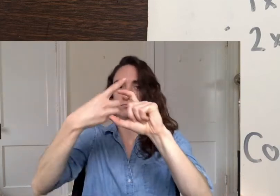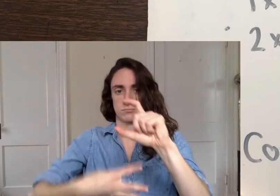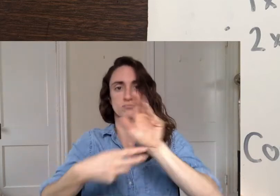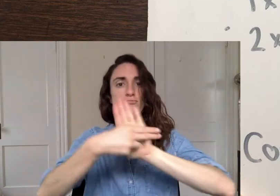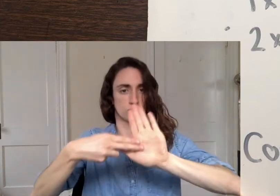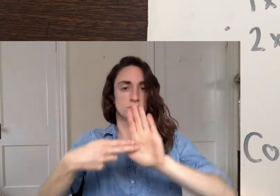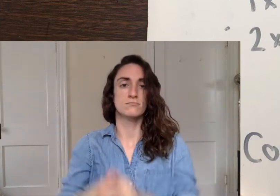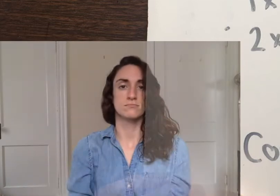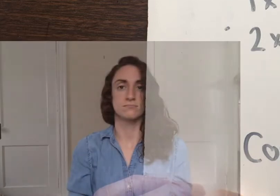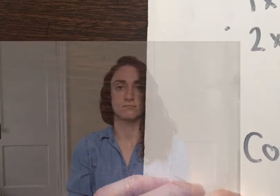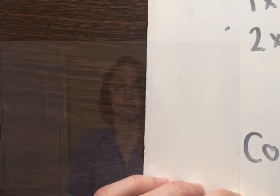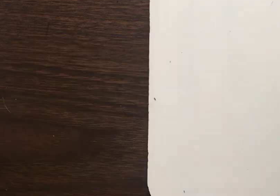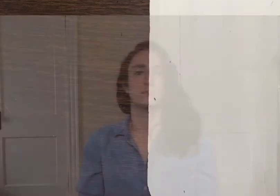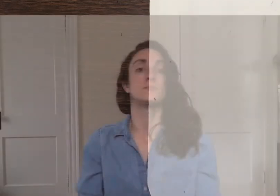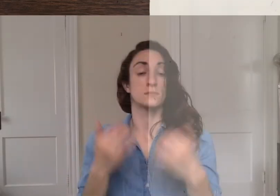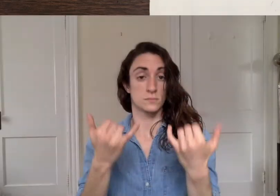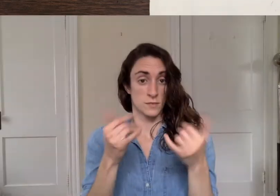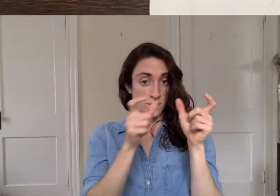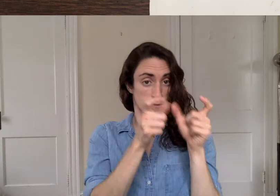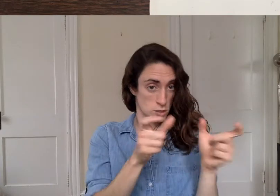composite.